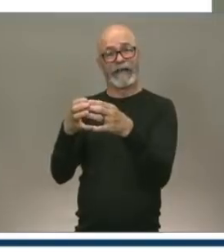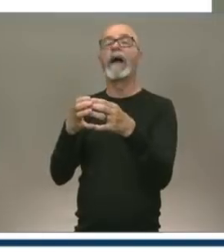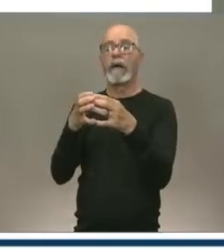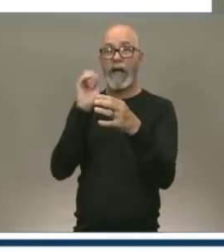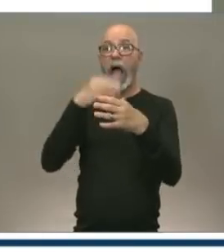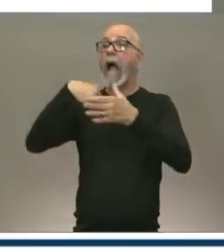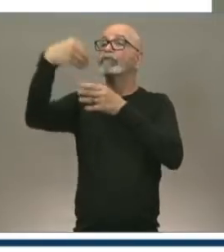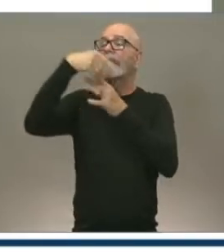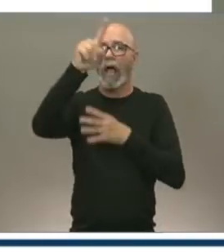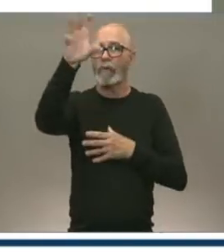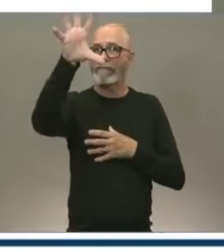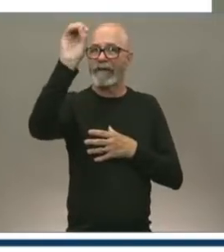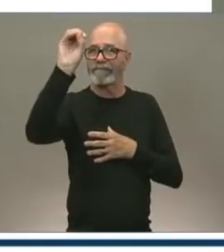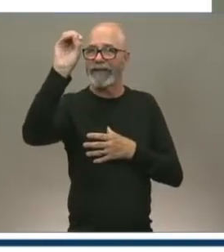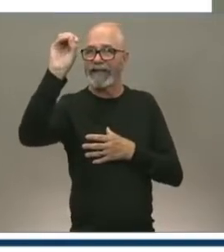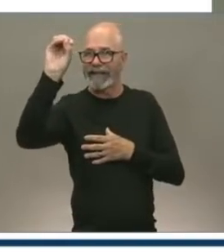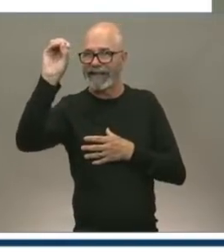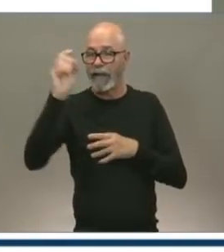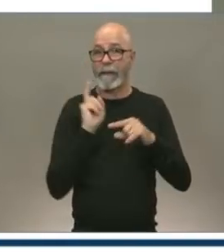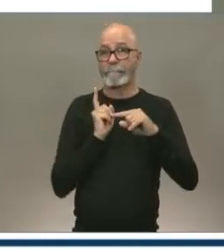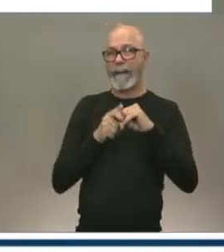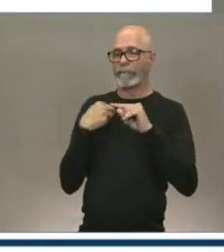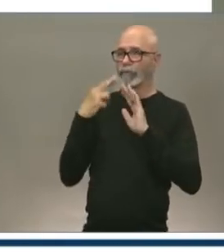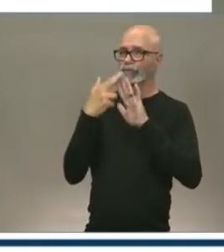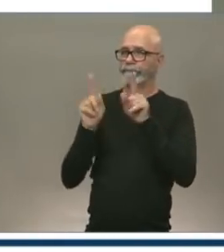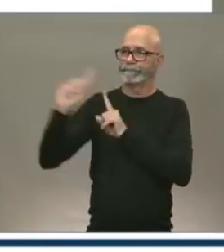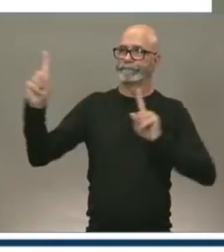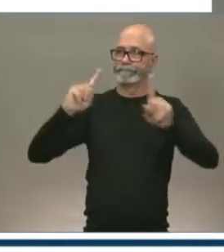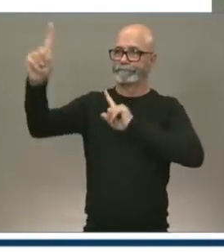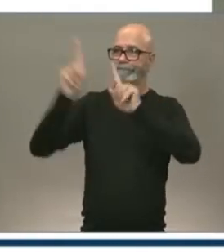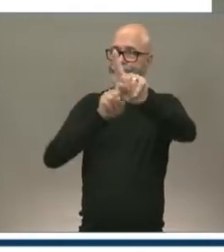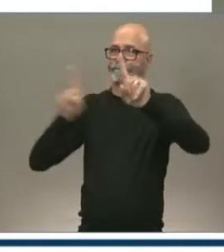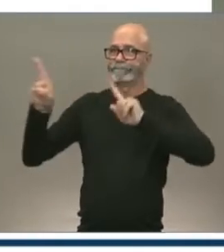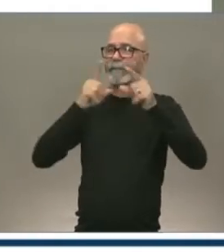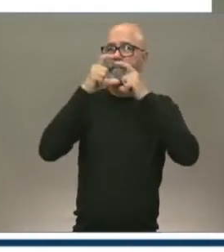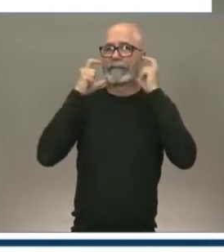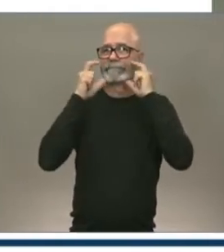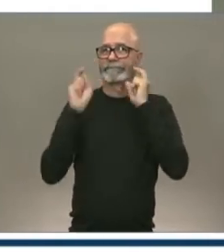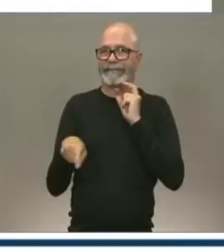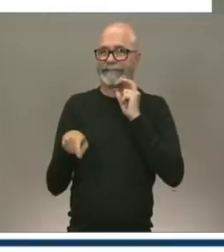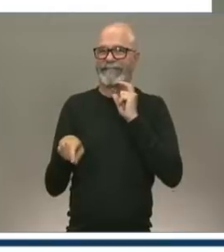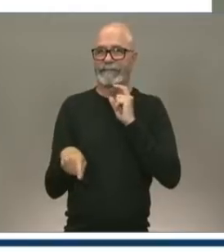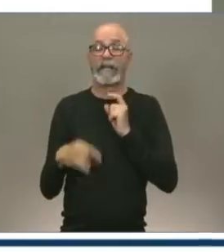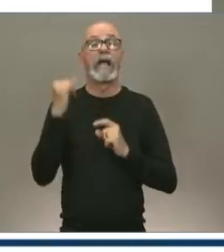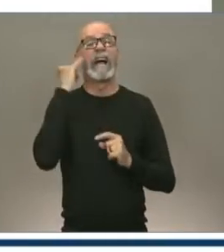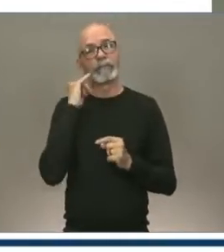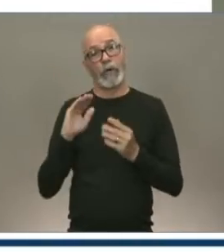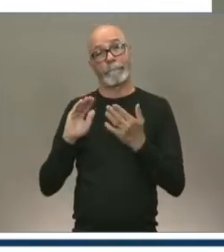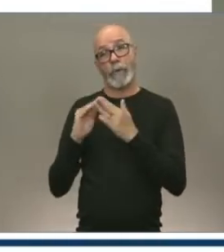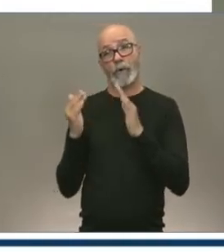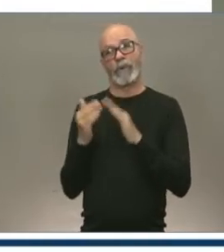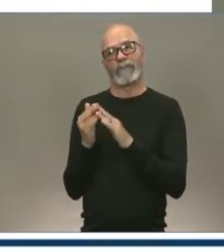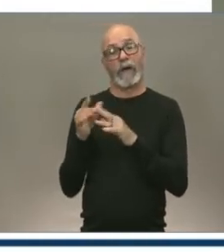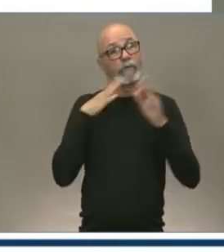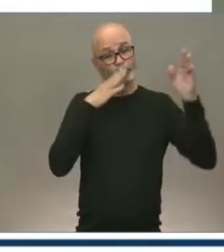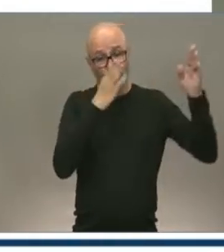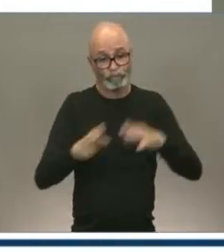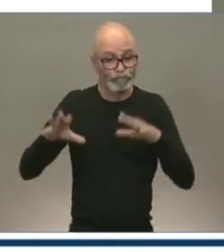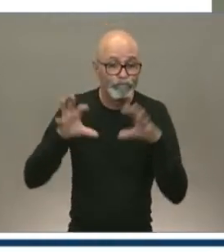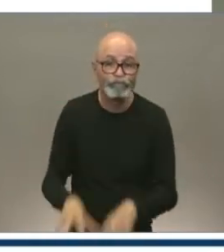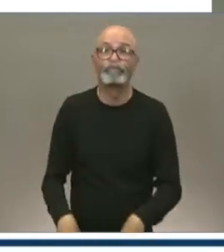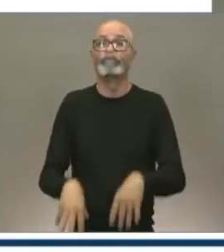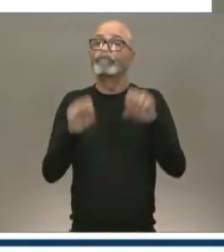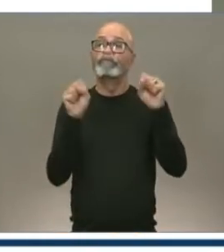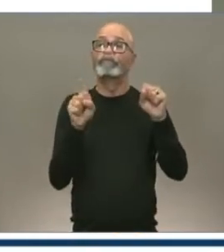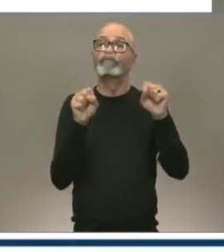health protocols around that. So any community groups that are organizing this will have to follow whatever gathering limits are in place